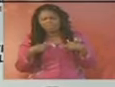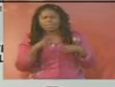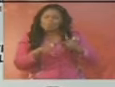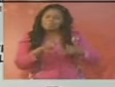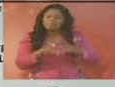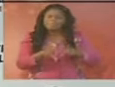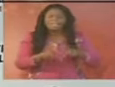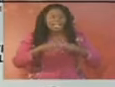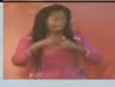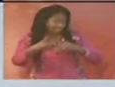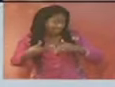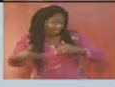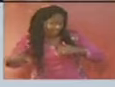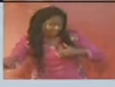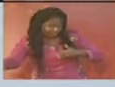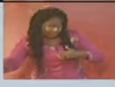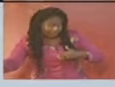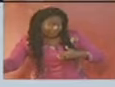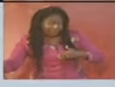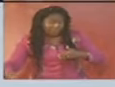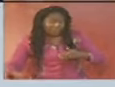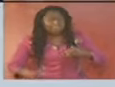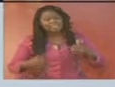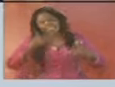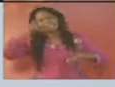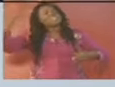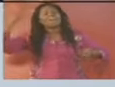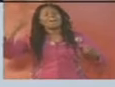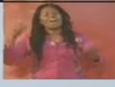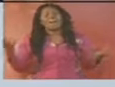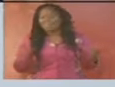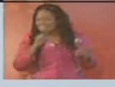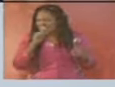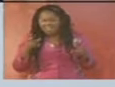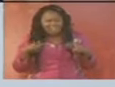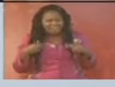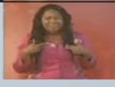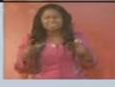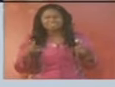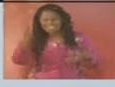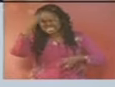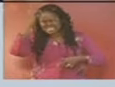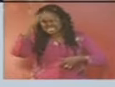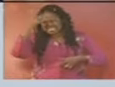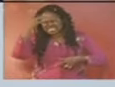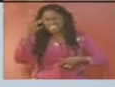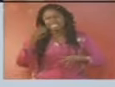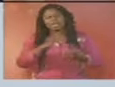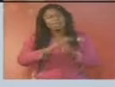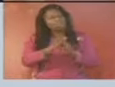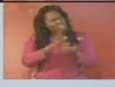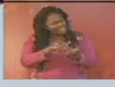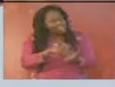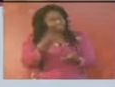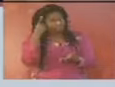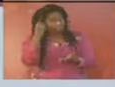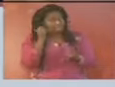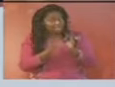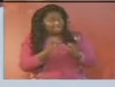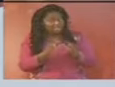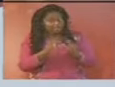The question has to do with how does herd immunity develop? And I think the question asks, if I remember